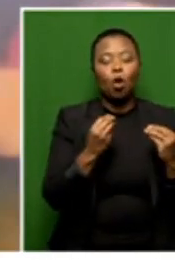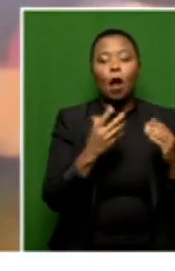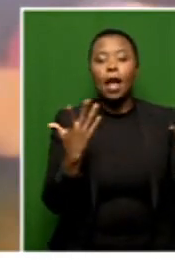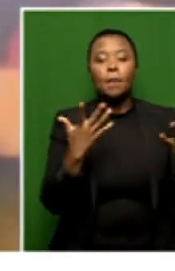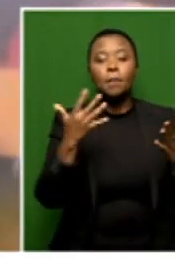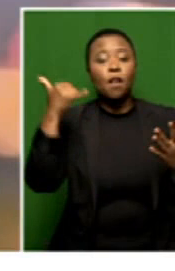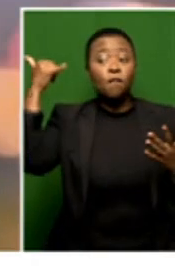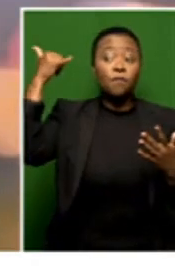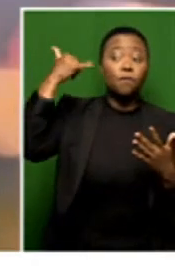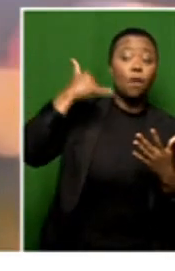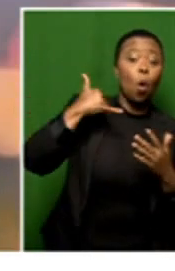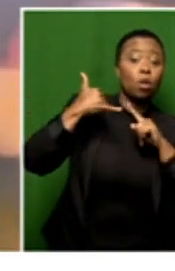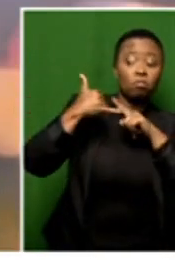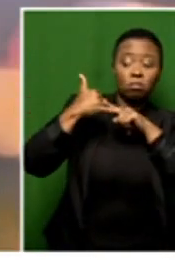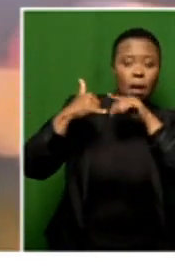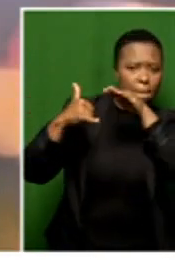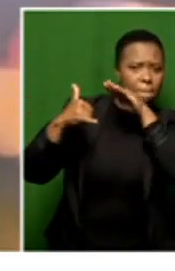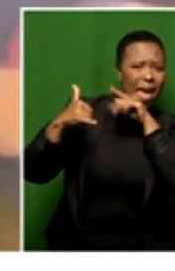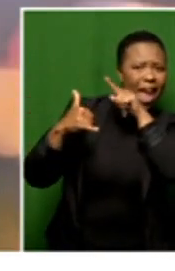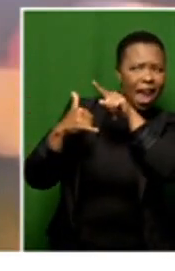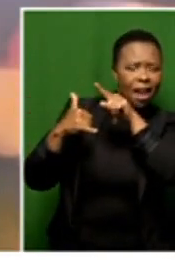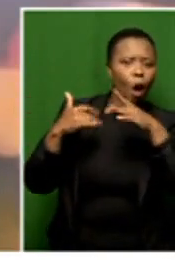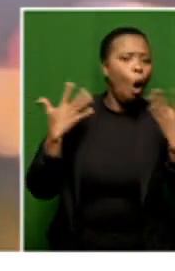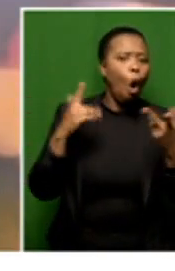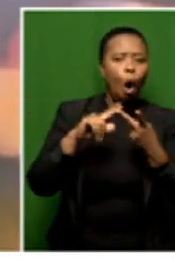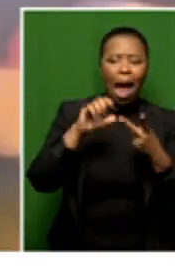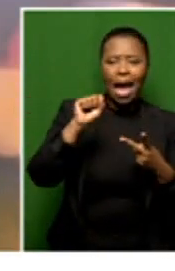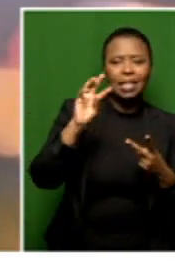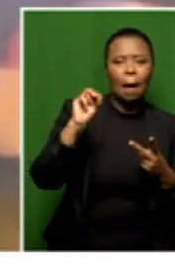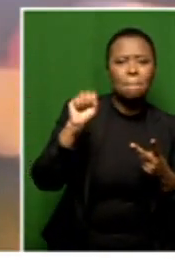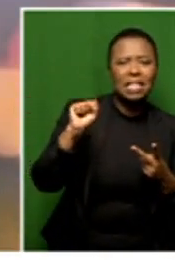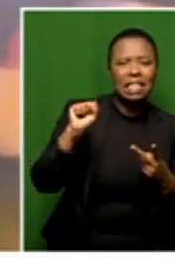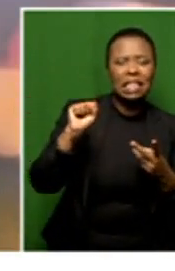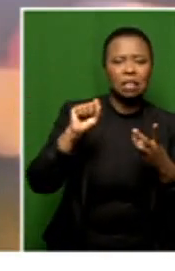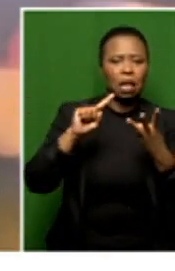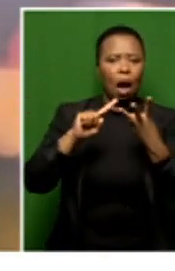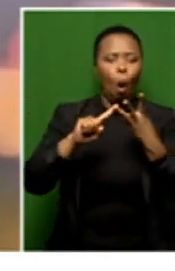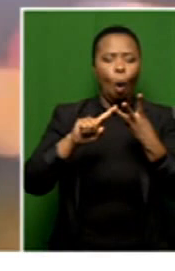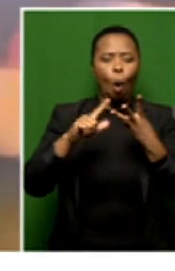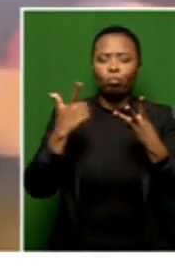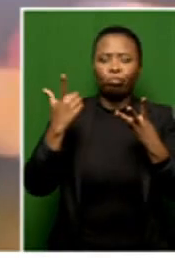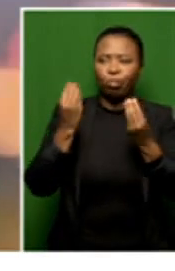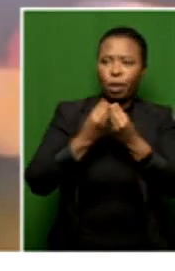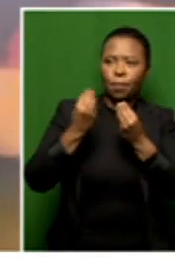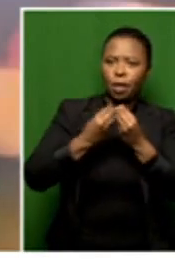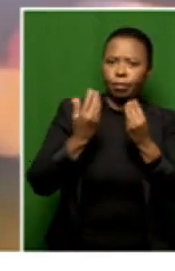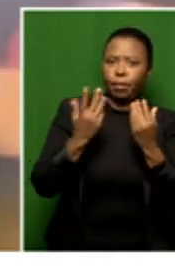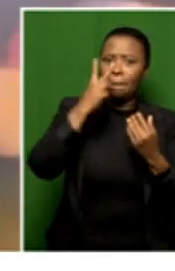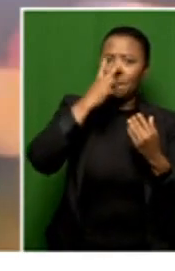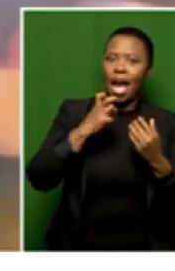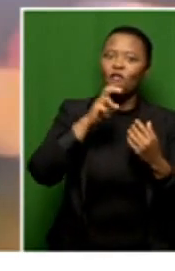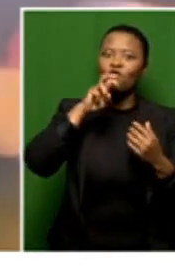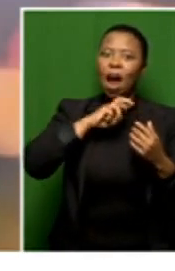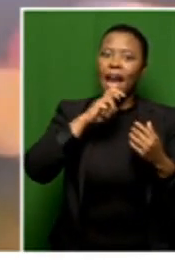phone call from a banking representative, or whether you're getting an SMS, or it's a great deal that's just come off the back of Black